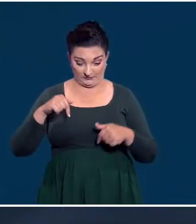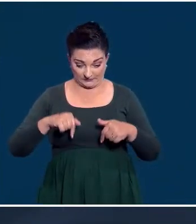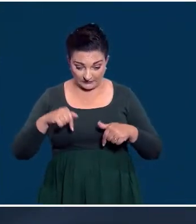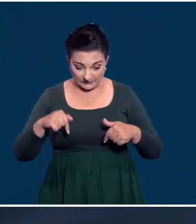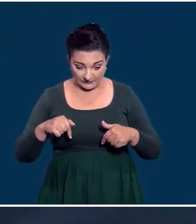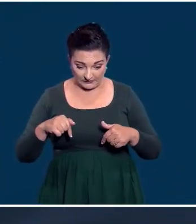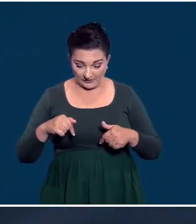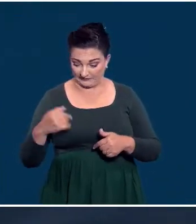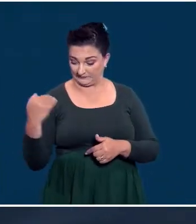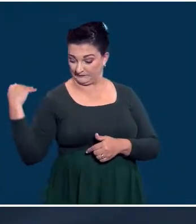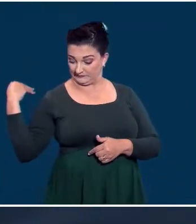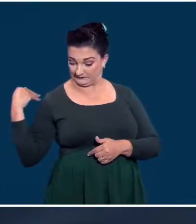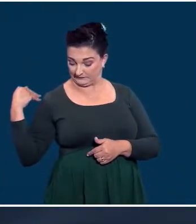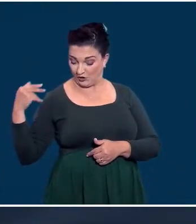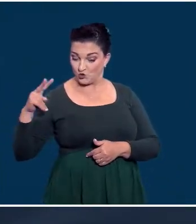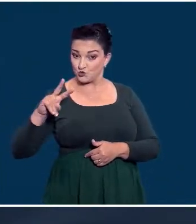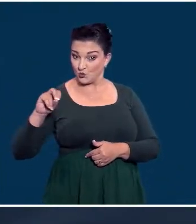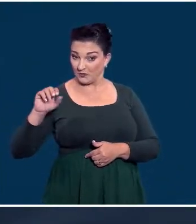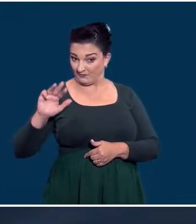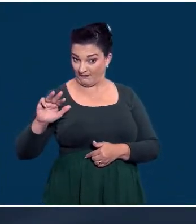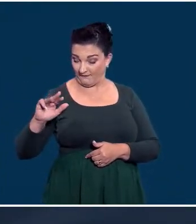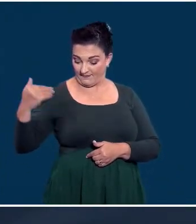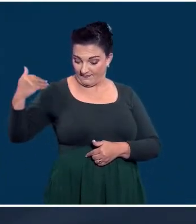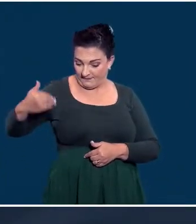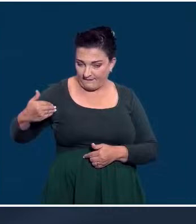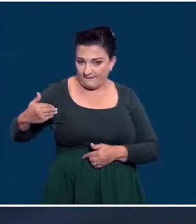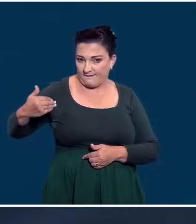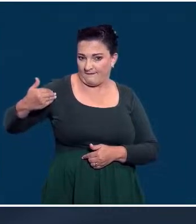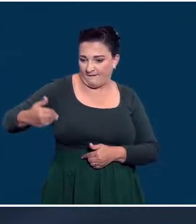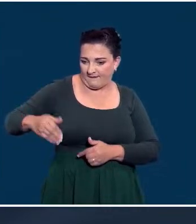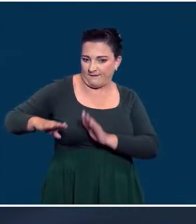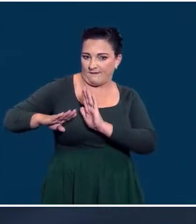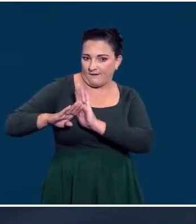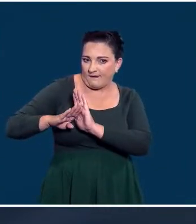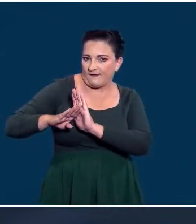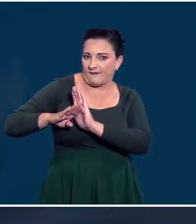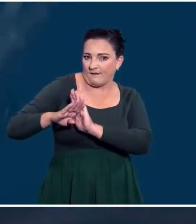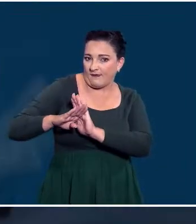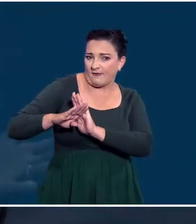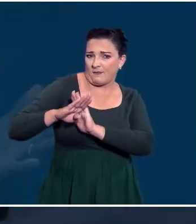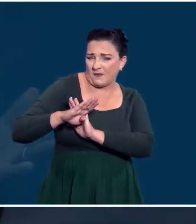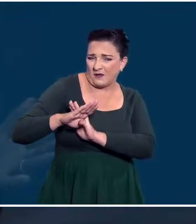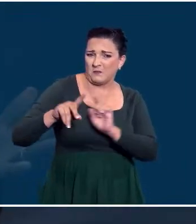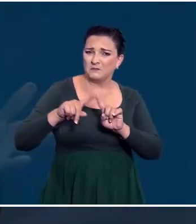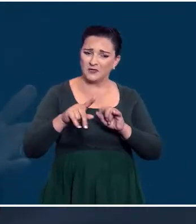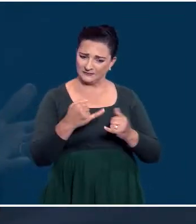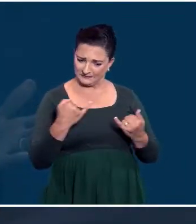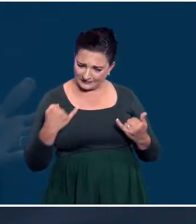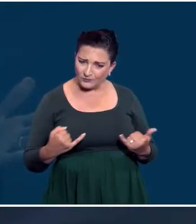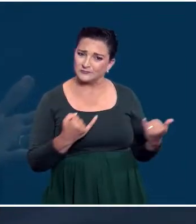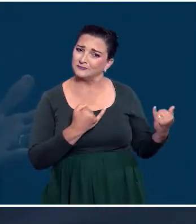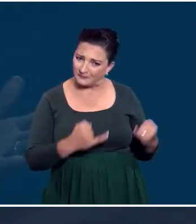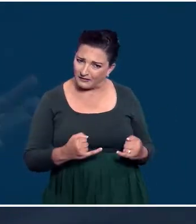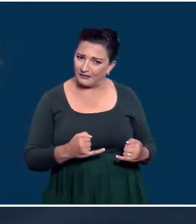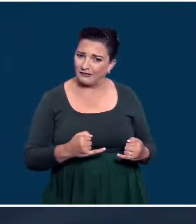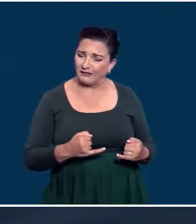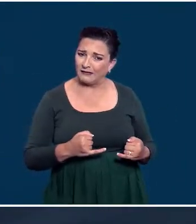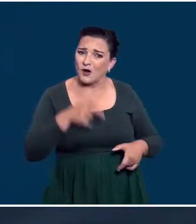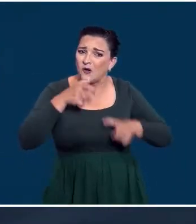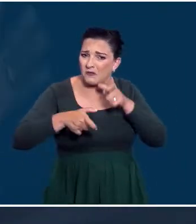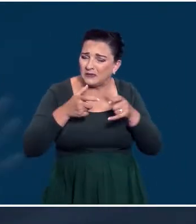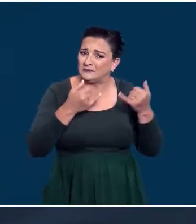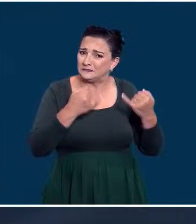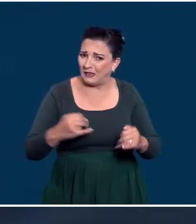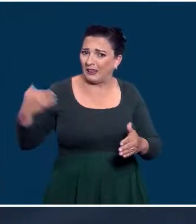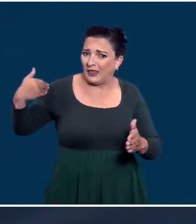since 2009, we are in 2025 and we are still complaining about it. So let's